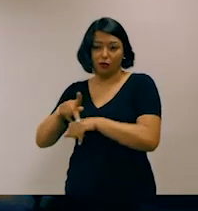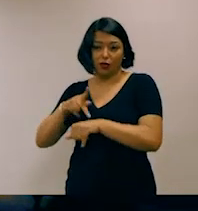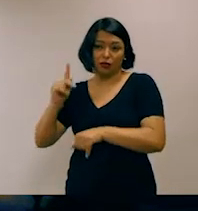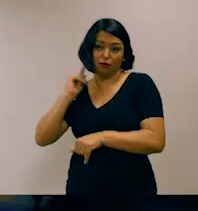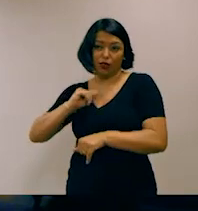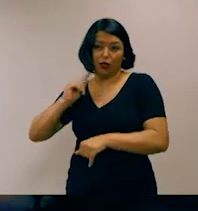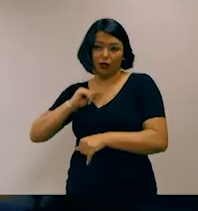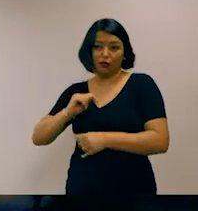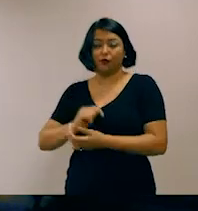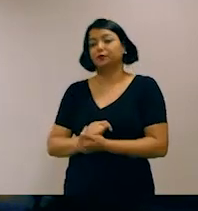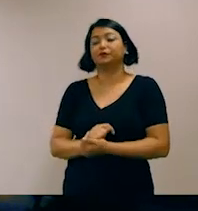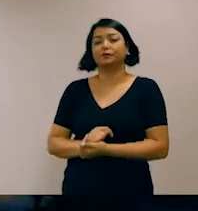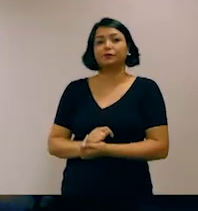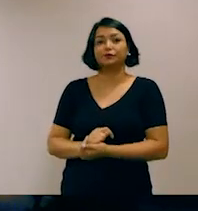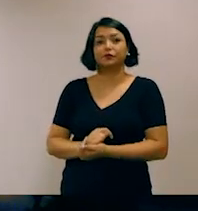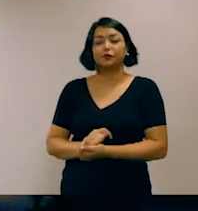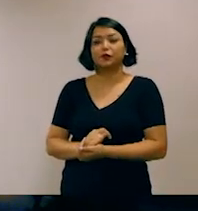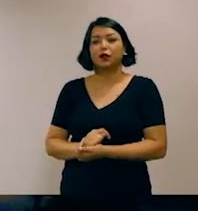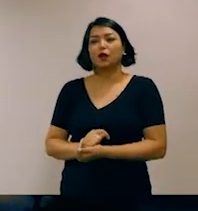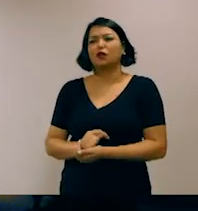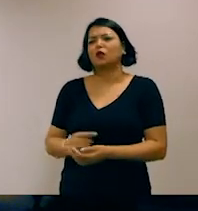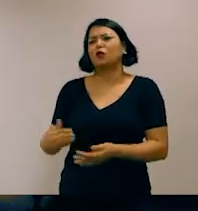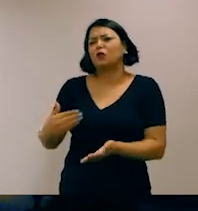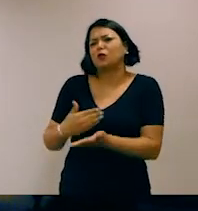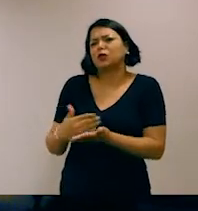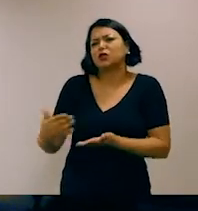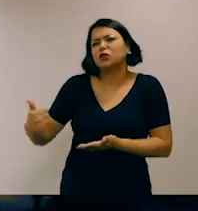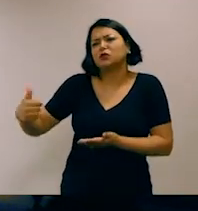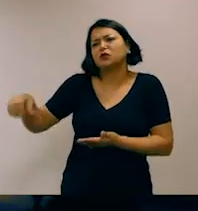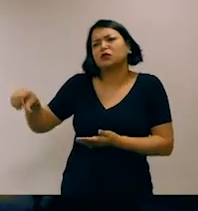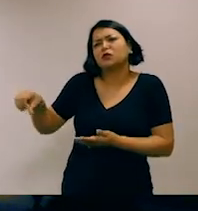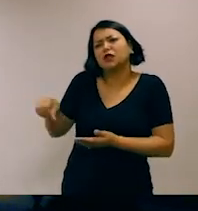So I got information from 1995 to